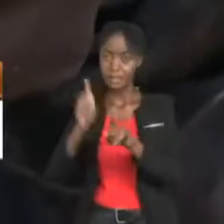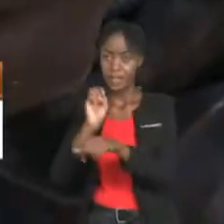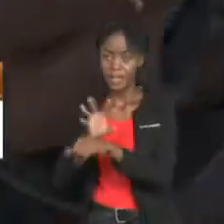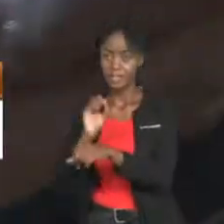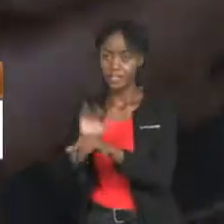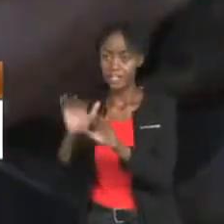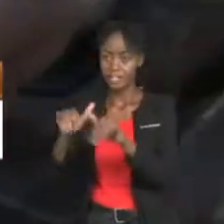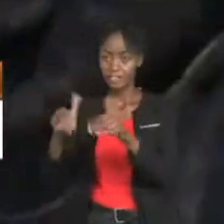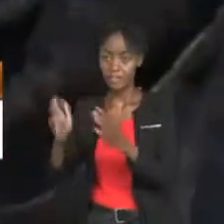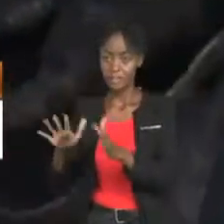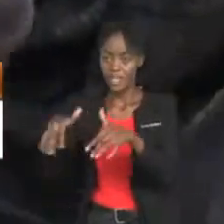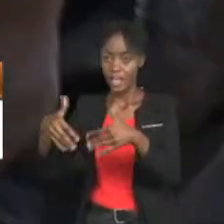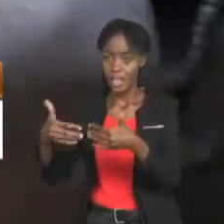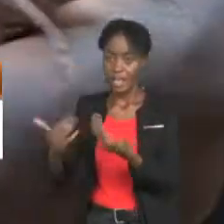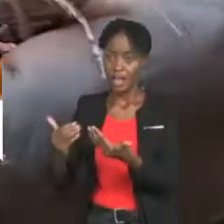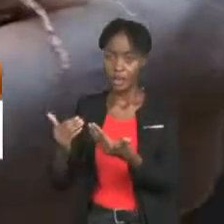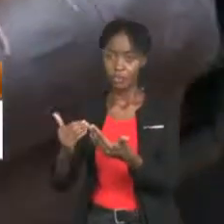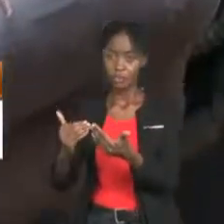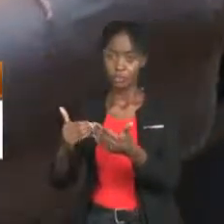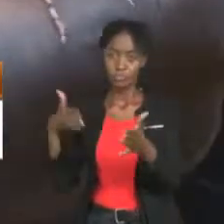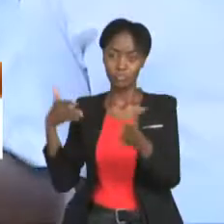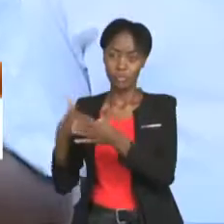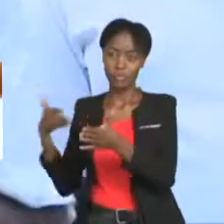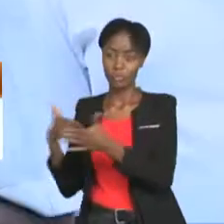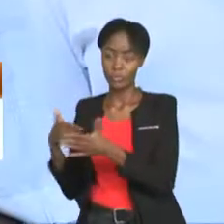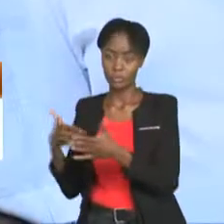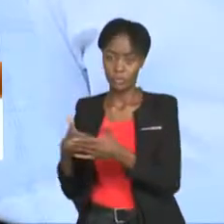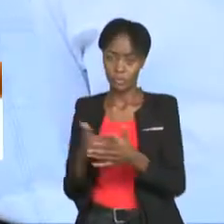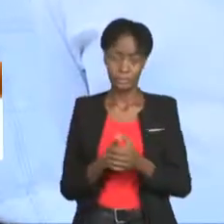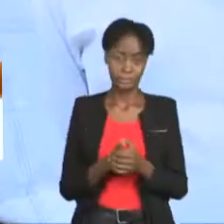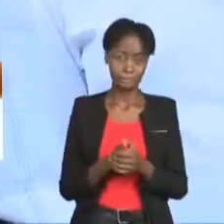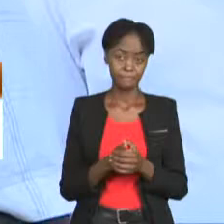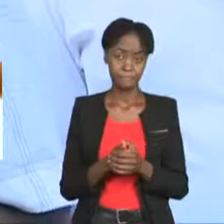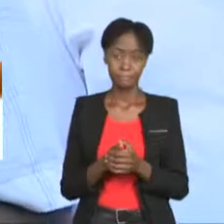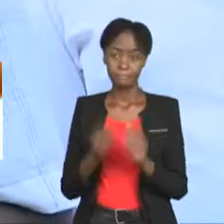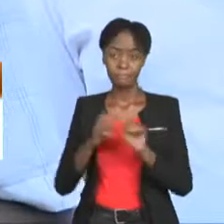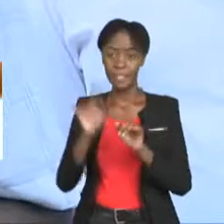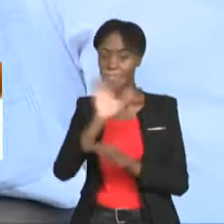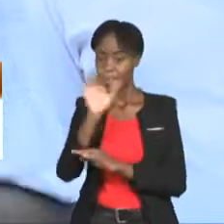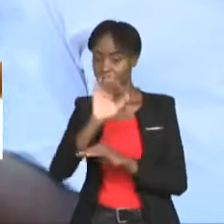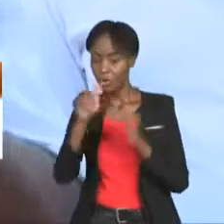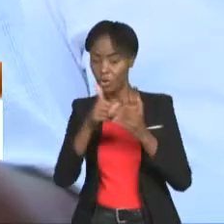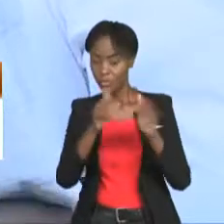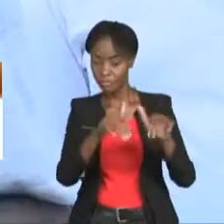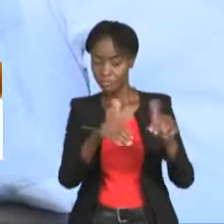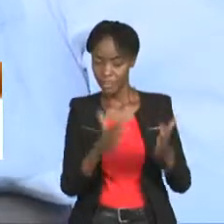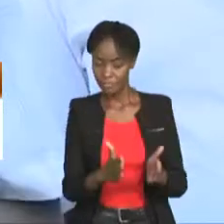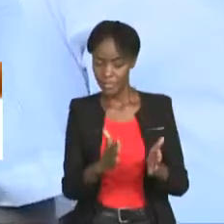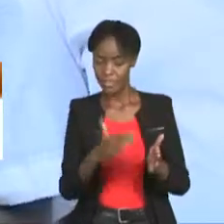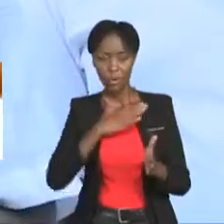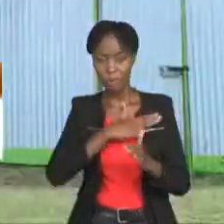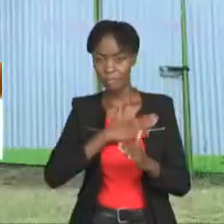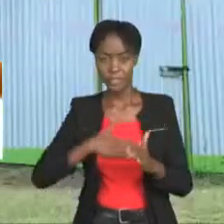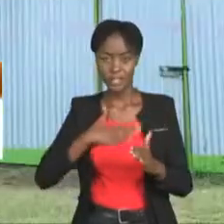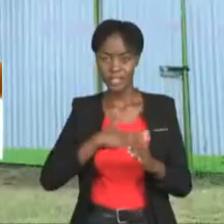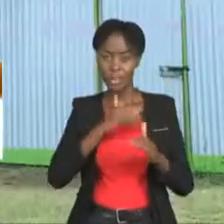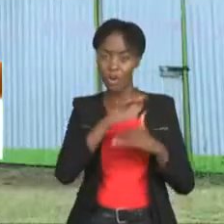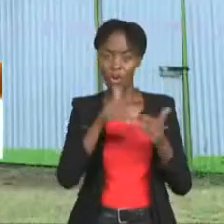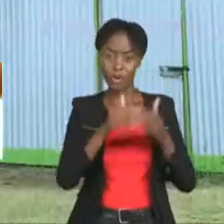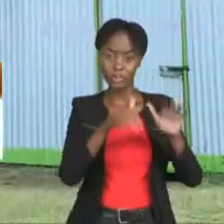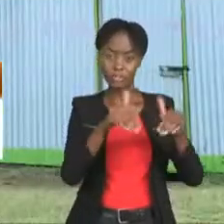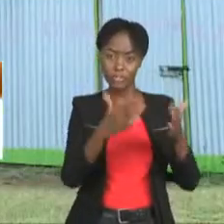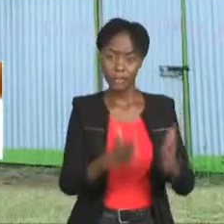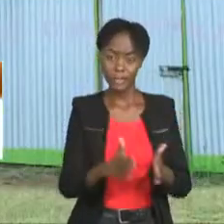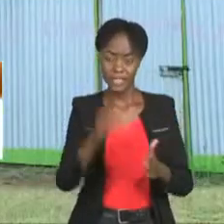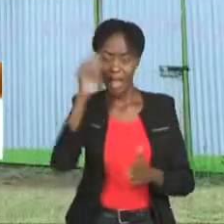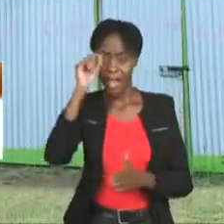how to handle in case of emergencies. Most importantly, tunaambia wakulima saa hii, as we spray, let them be very